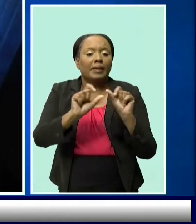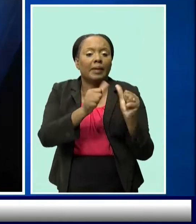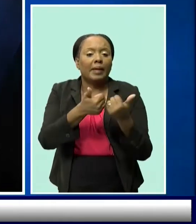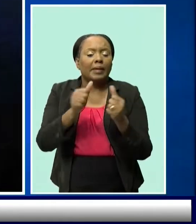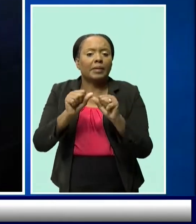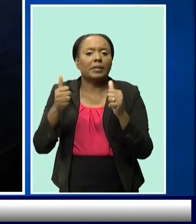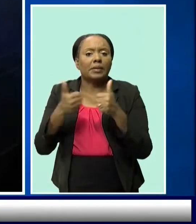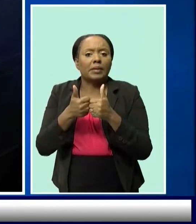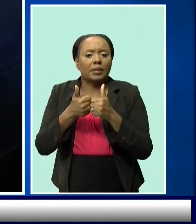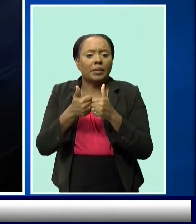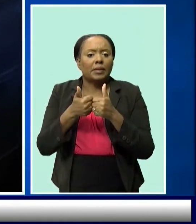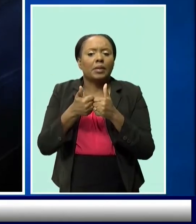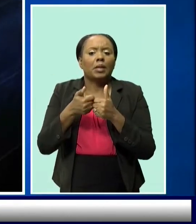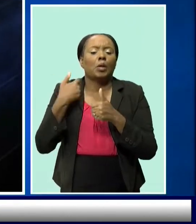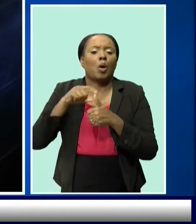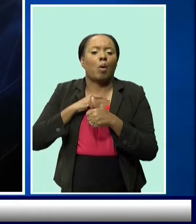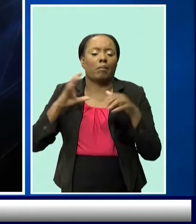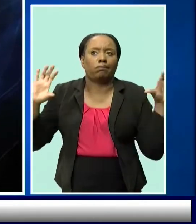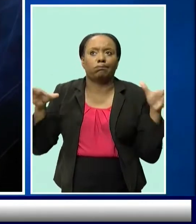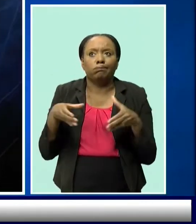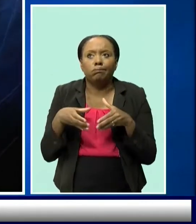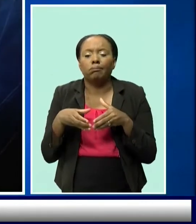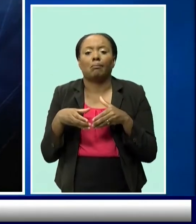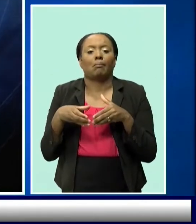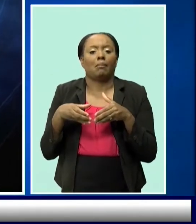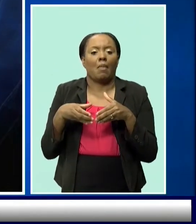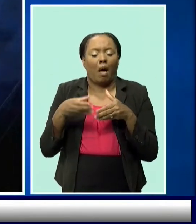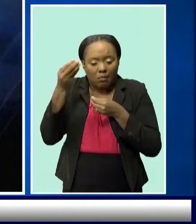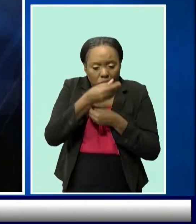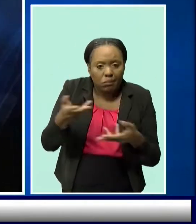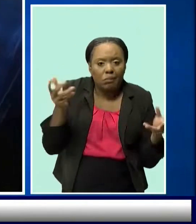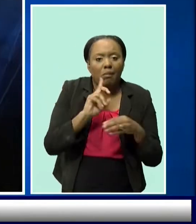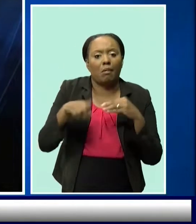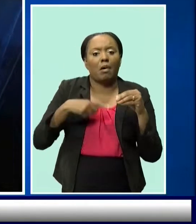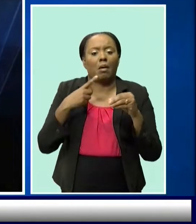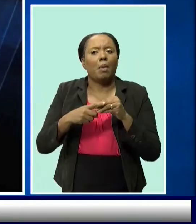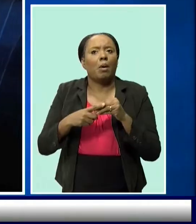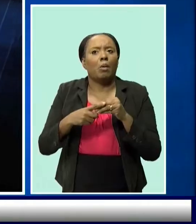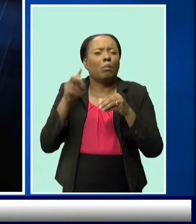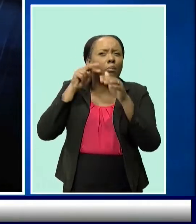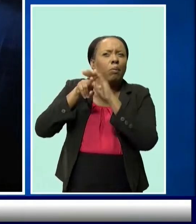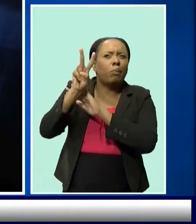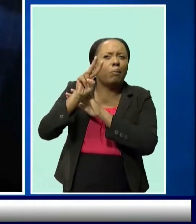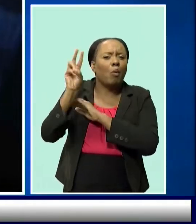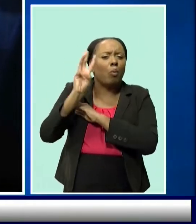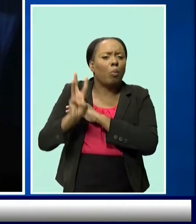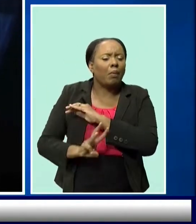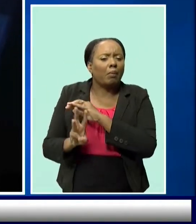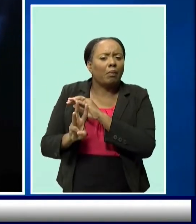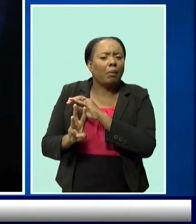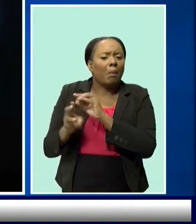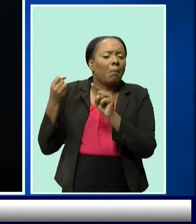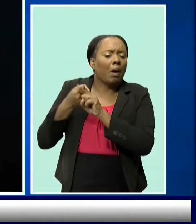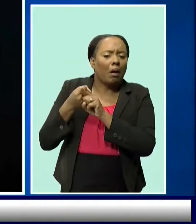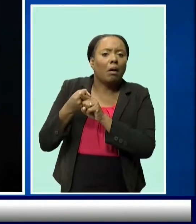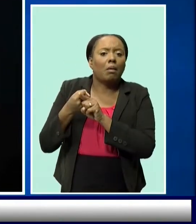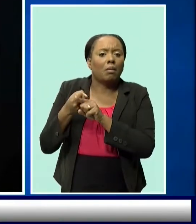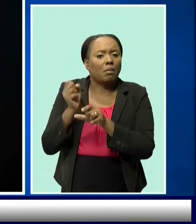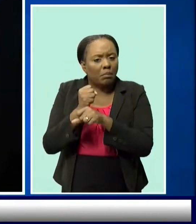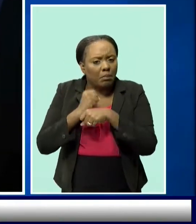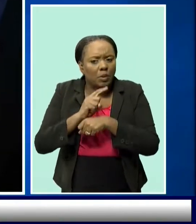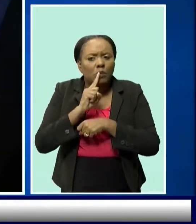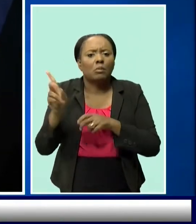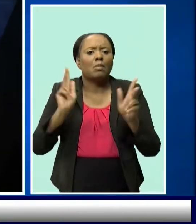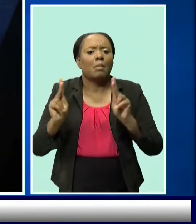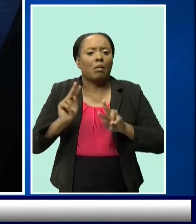could receive a briefing of the impending weather system and to ensure that persons are alert and